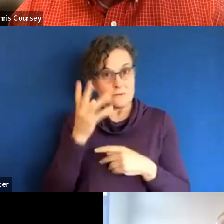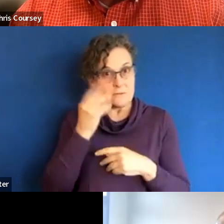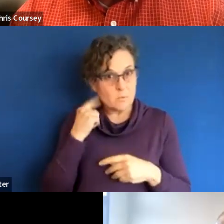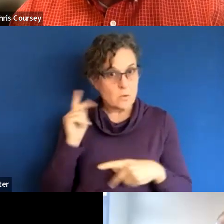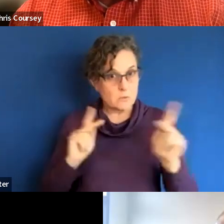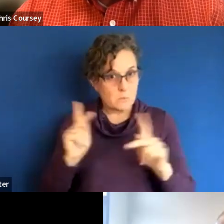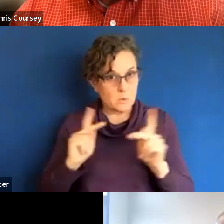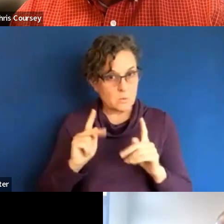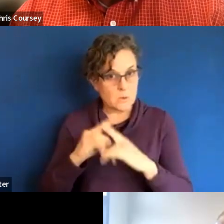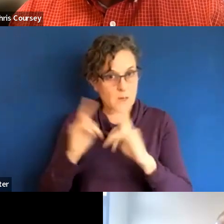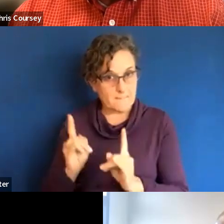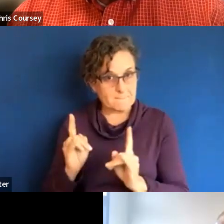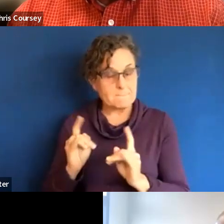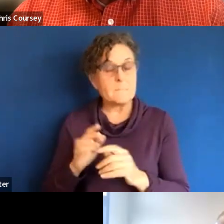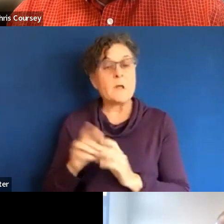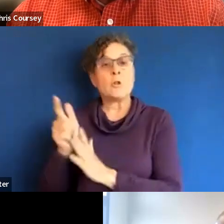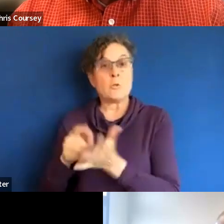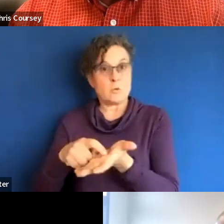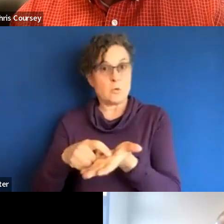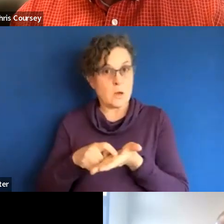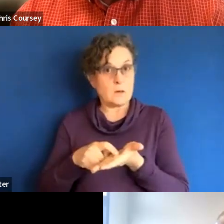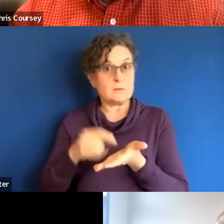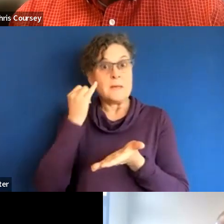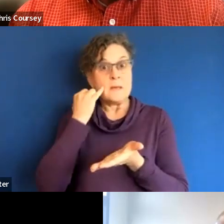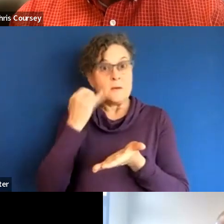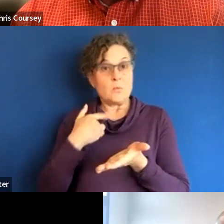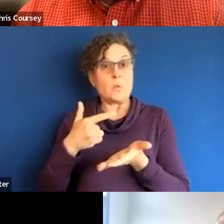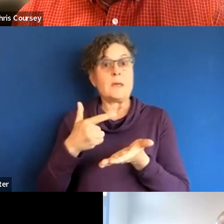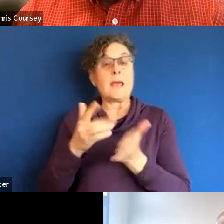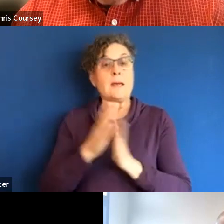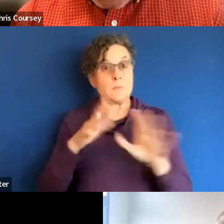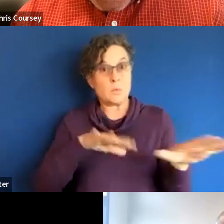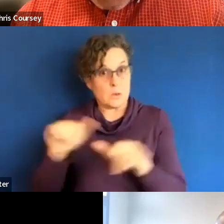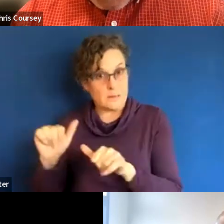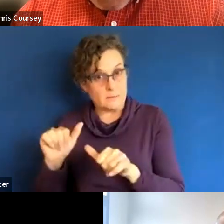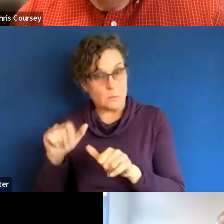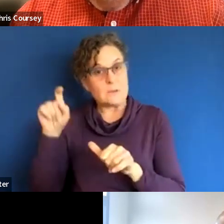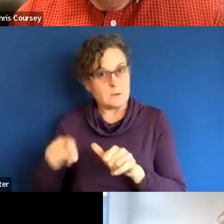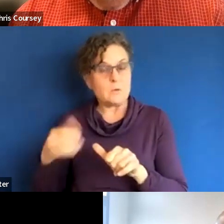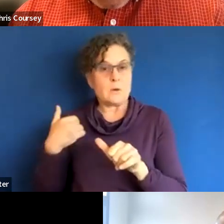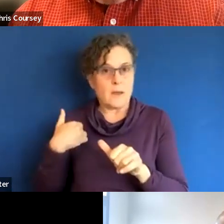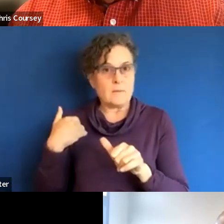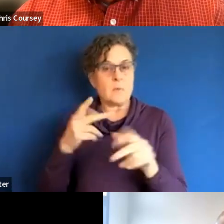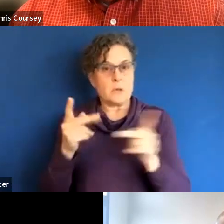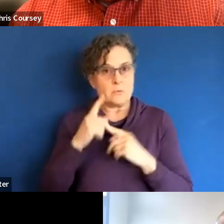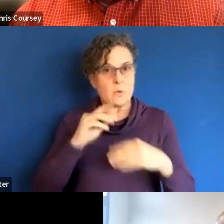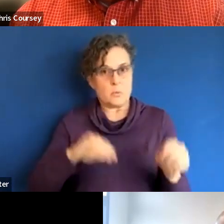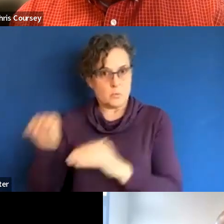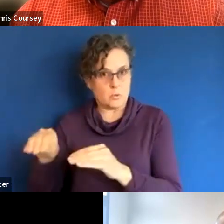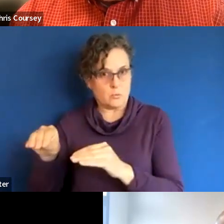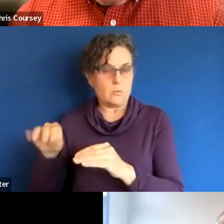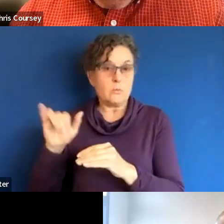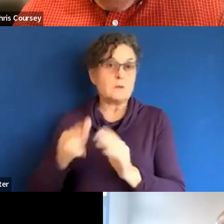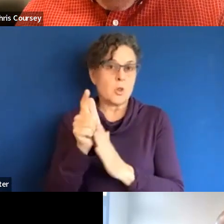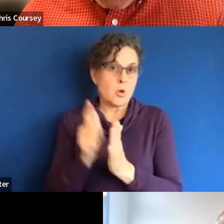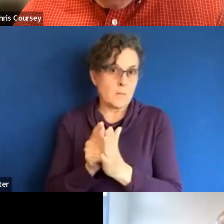need to have a place for people to go, whether they accept that place or not, when we clear the camps. These actions that